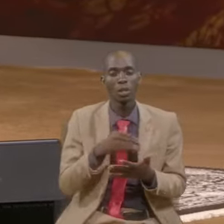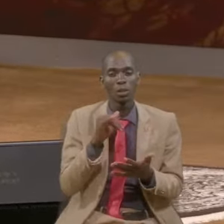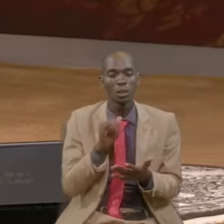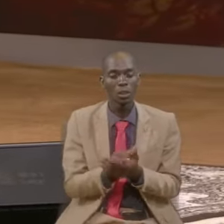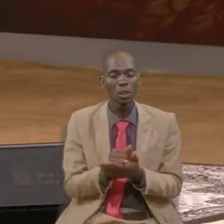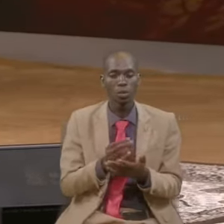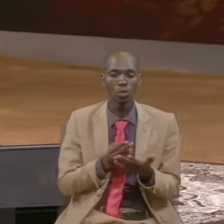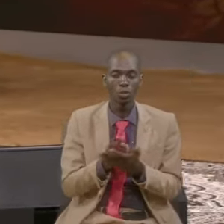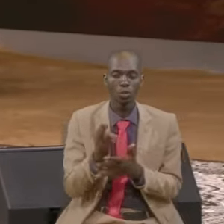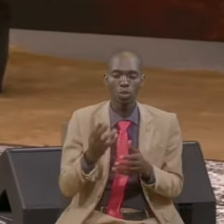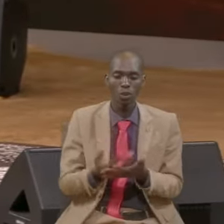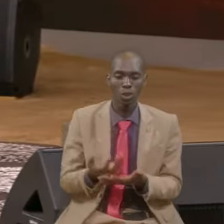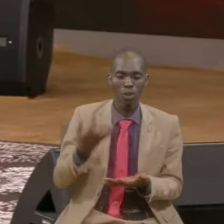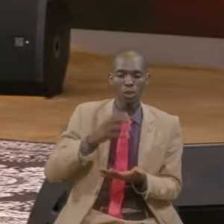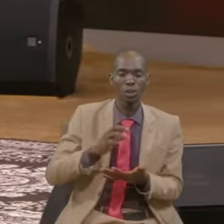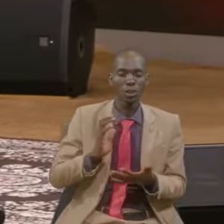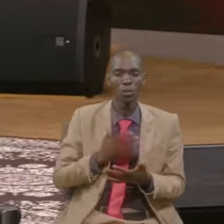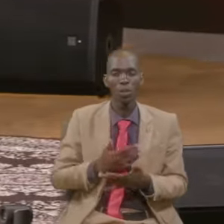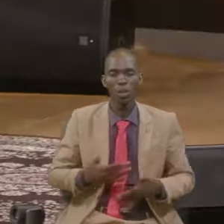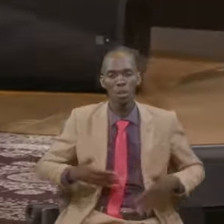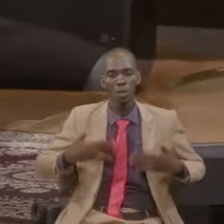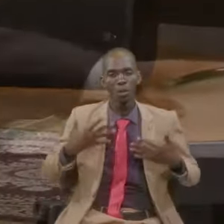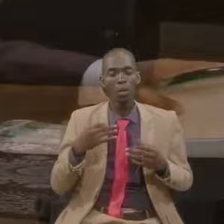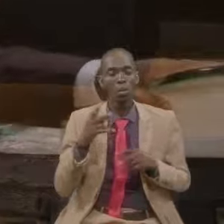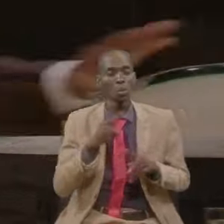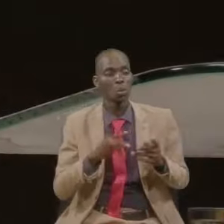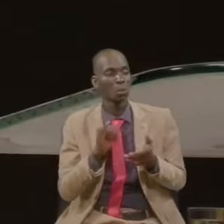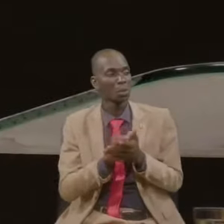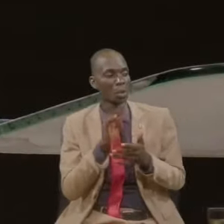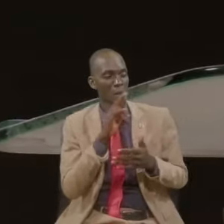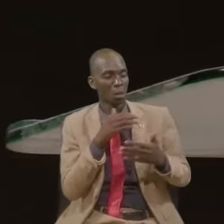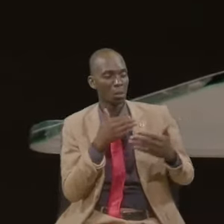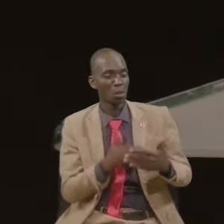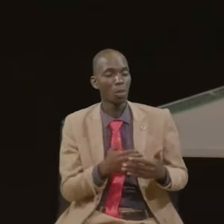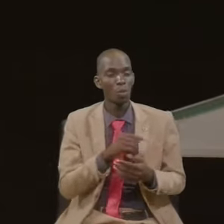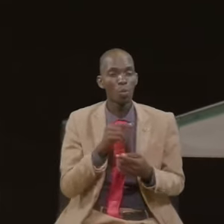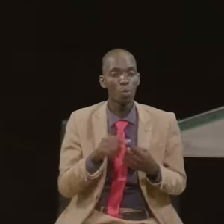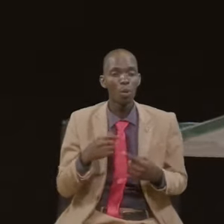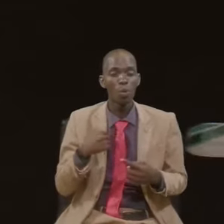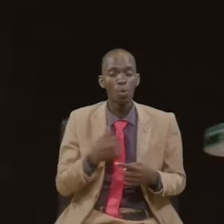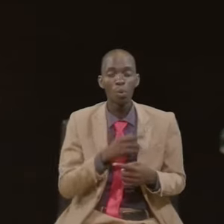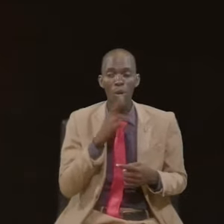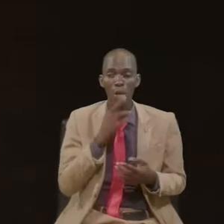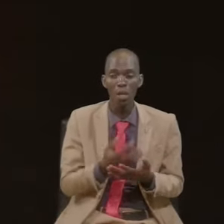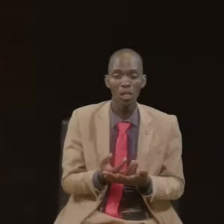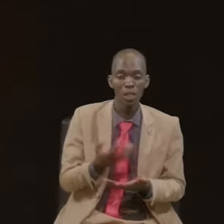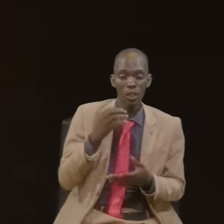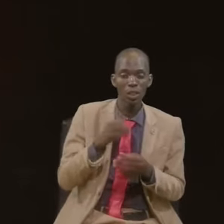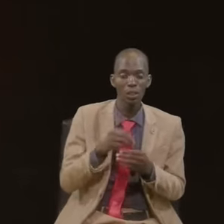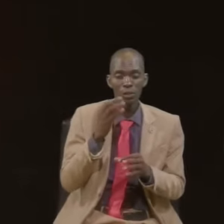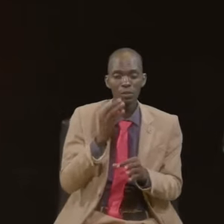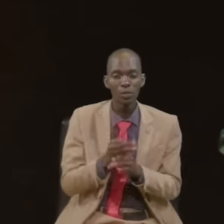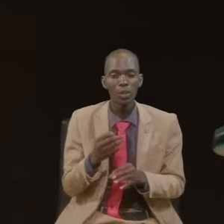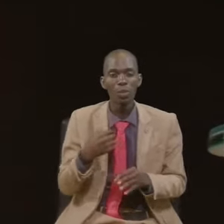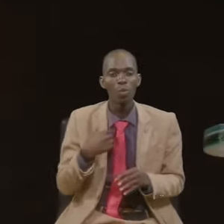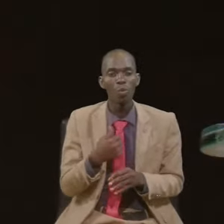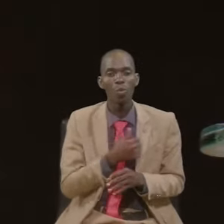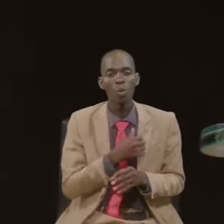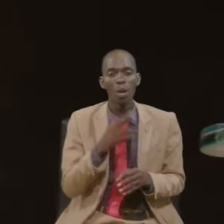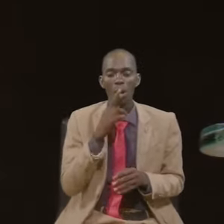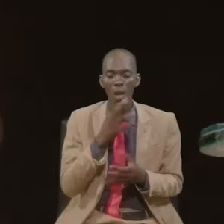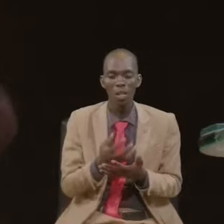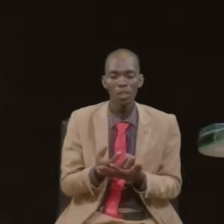us, it enriches the lives of all the people. When we're rich in faith, we're rich in the fruit of the